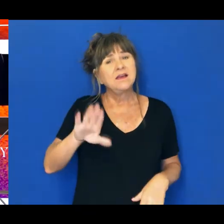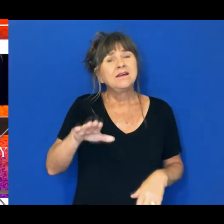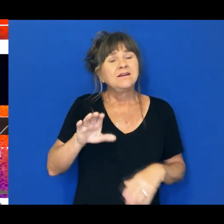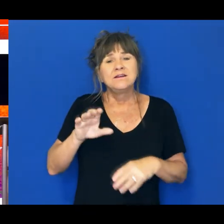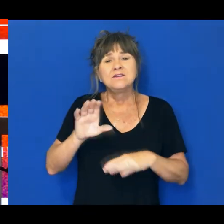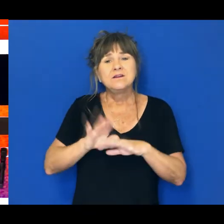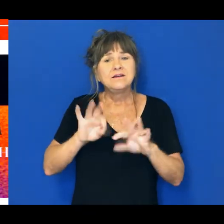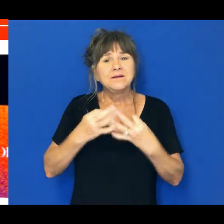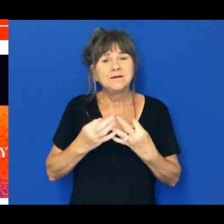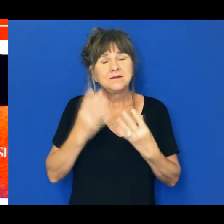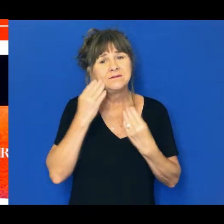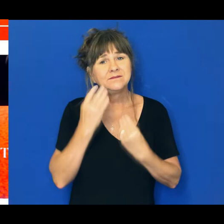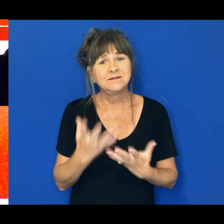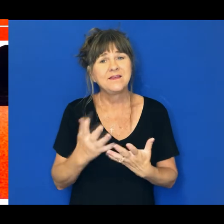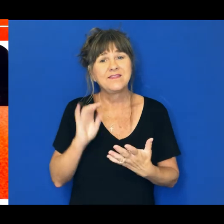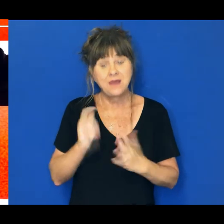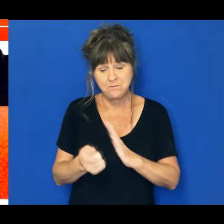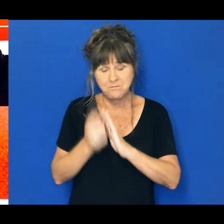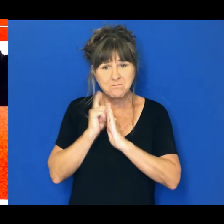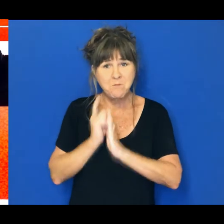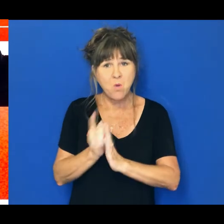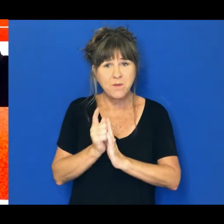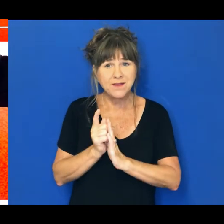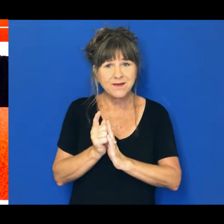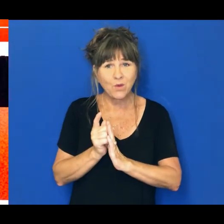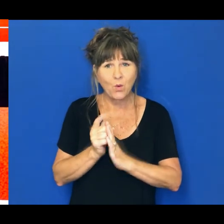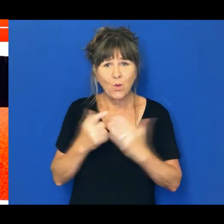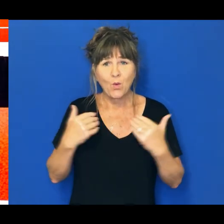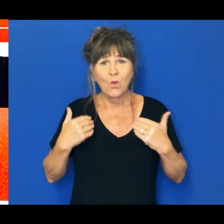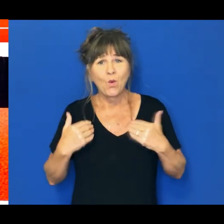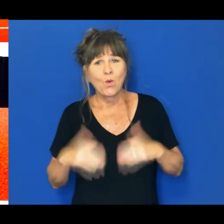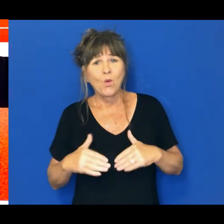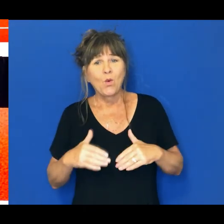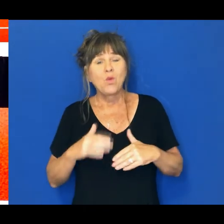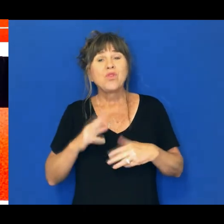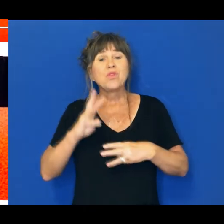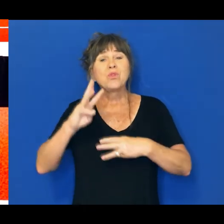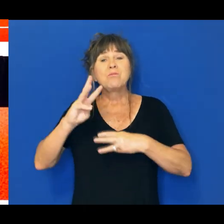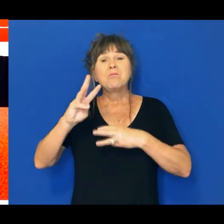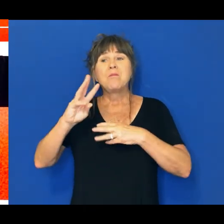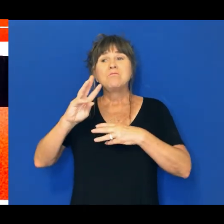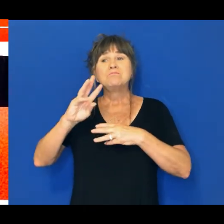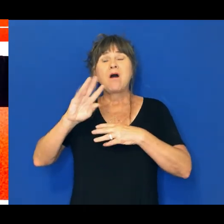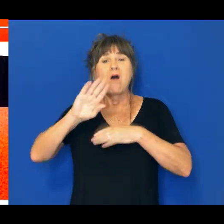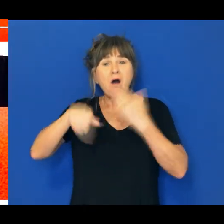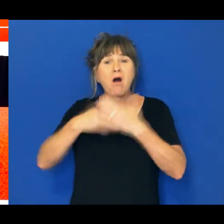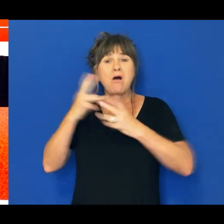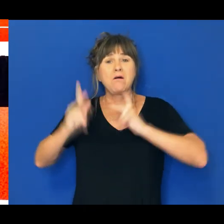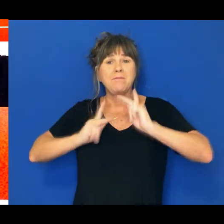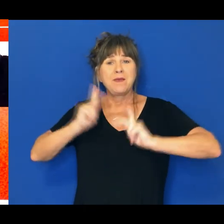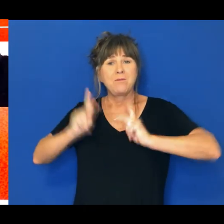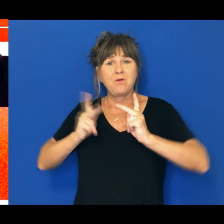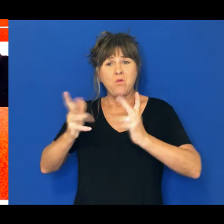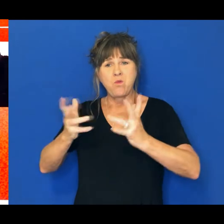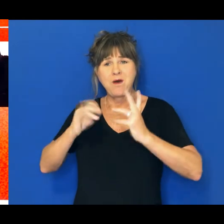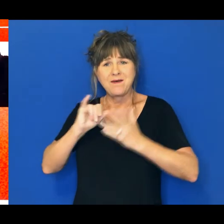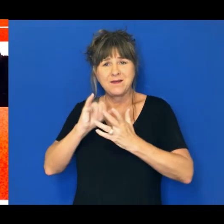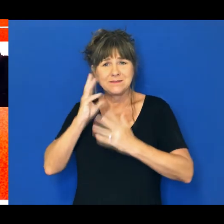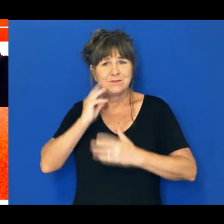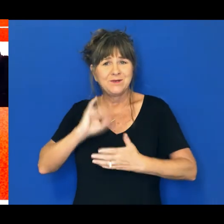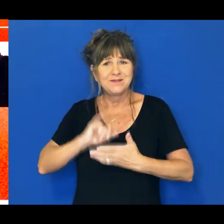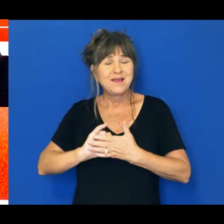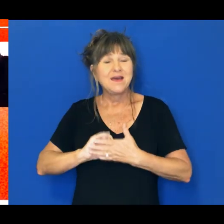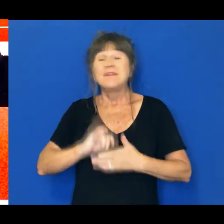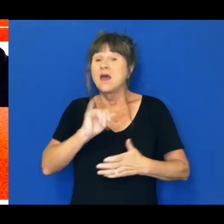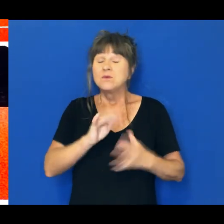you that that moment is what the whole world is waiting for. We knew it was significant in our kids'